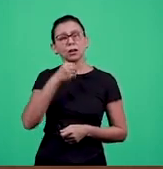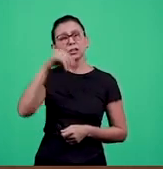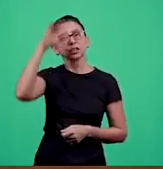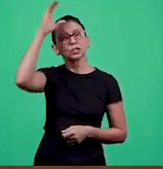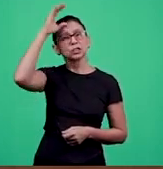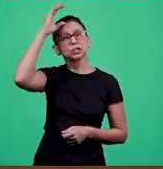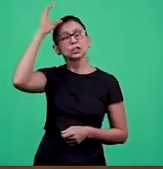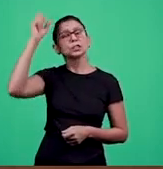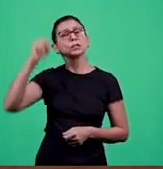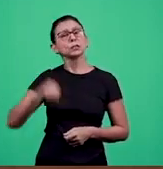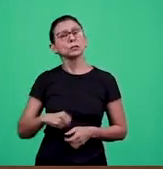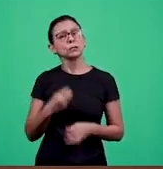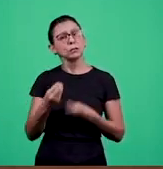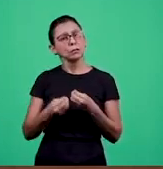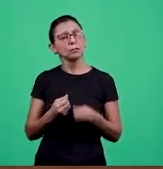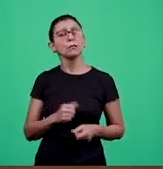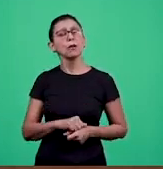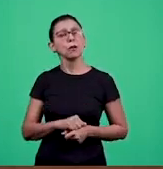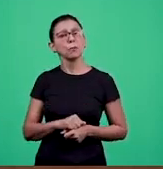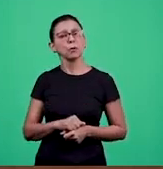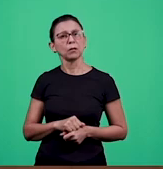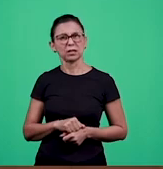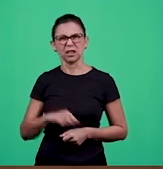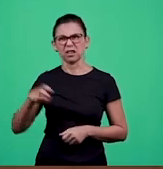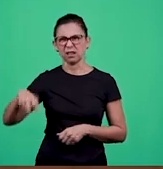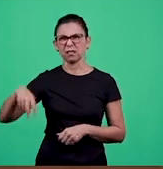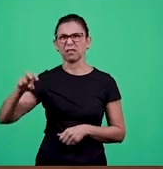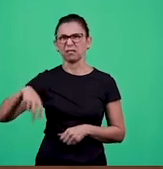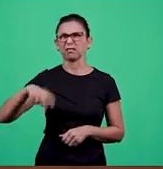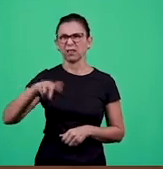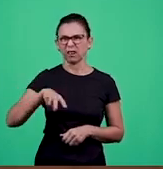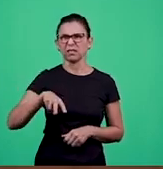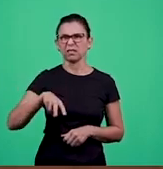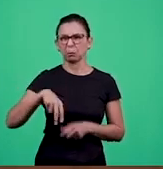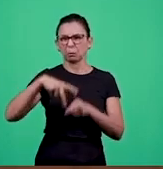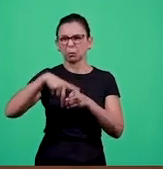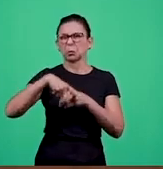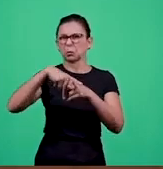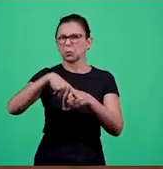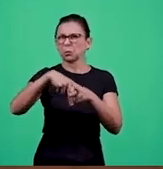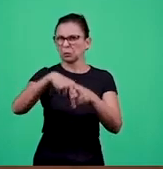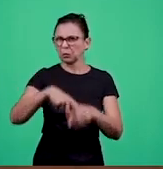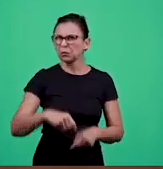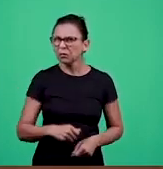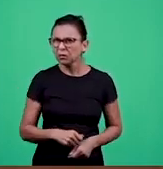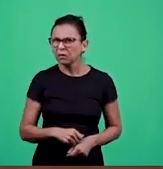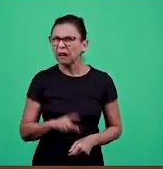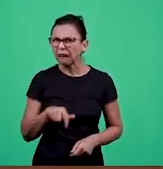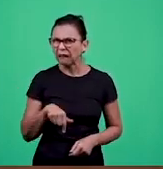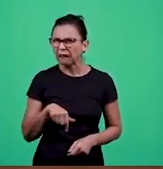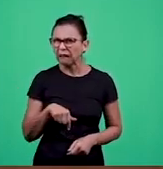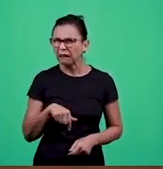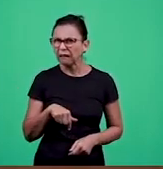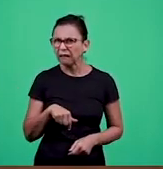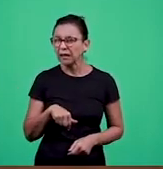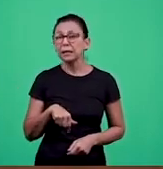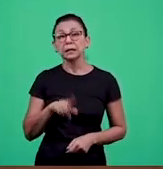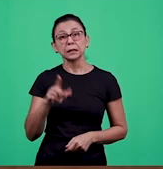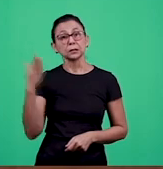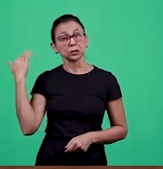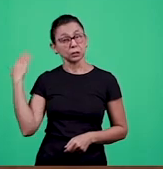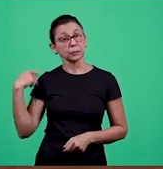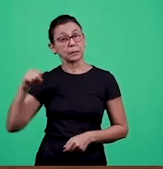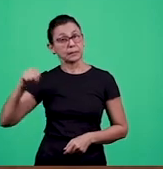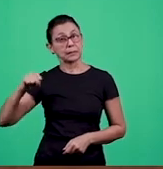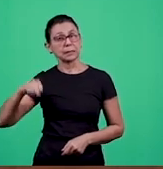you imagine? Will we go by foot or an animal? Look, that's how they went. But